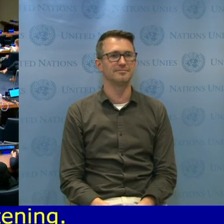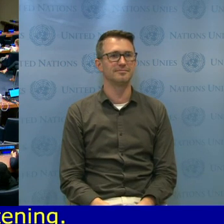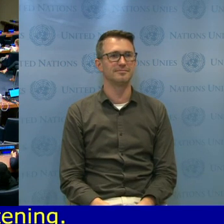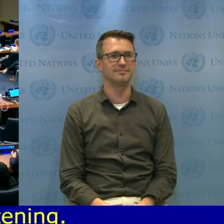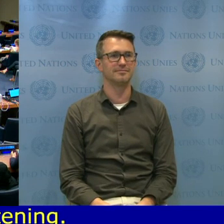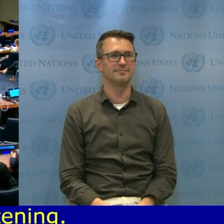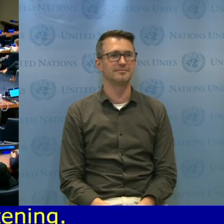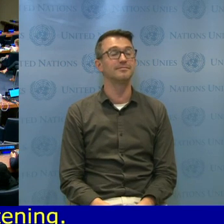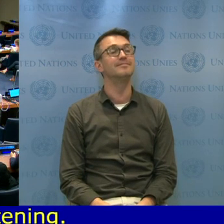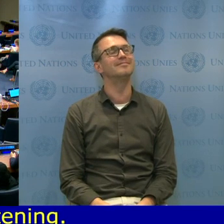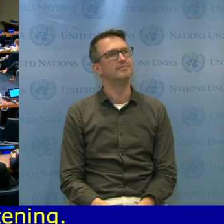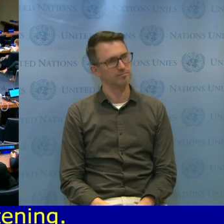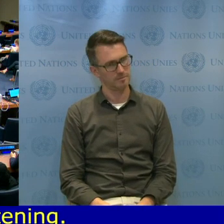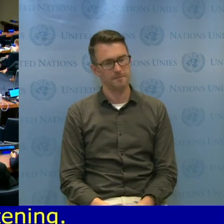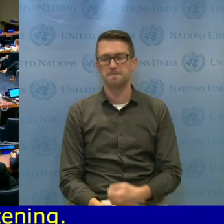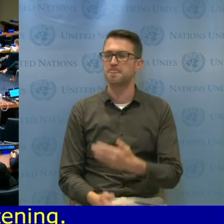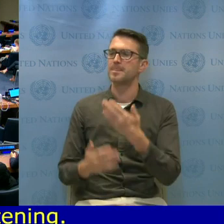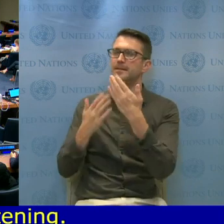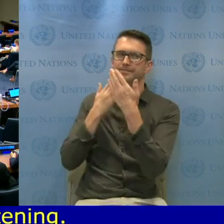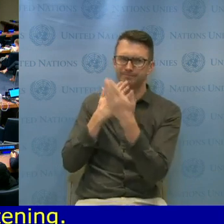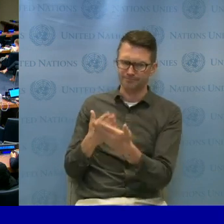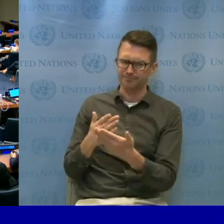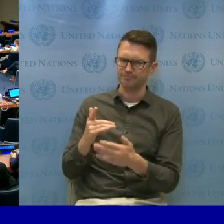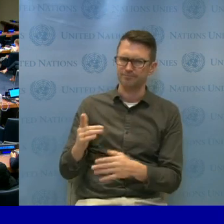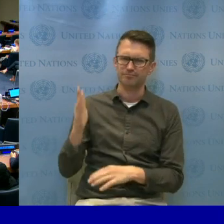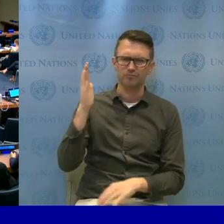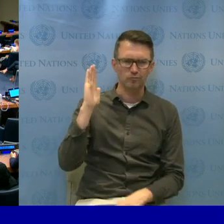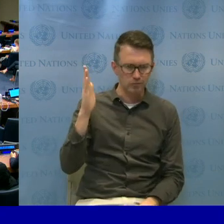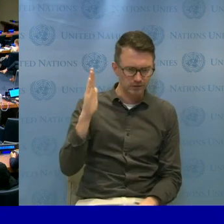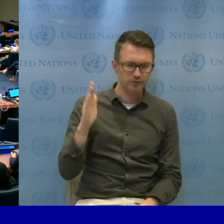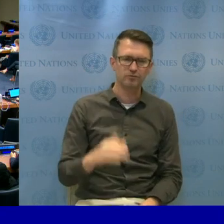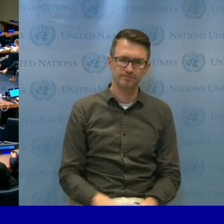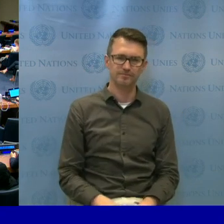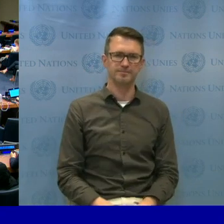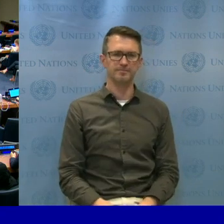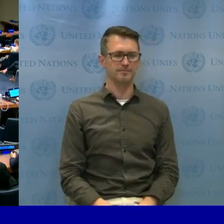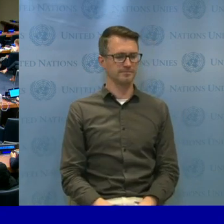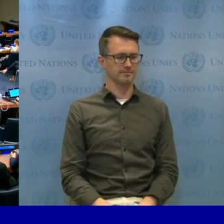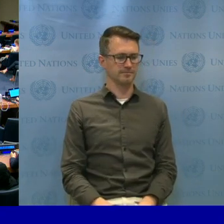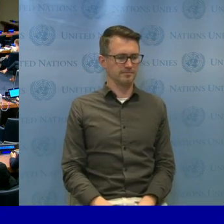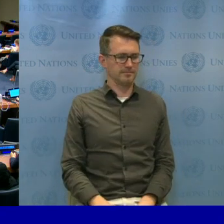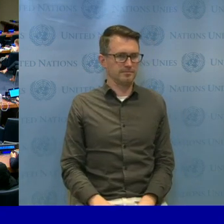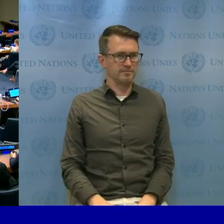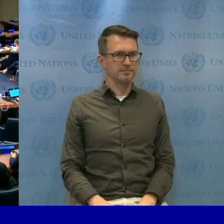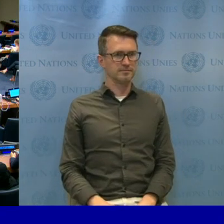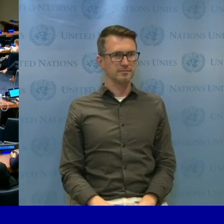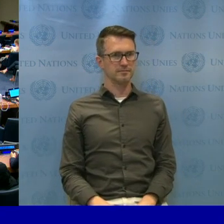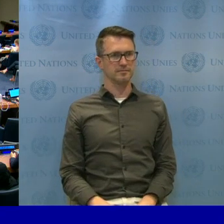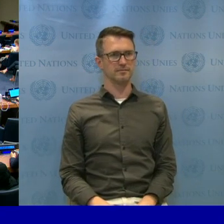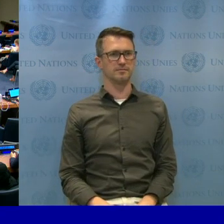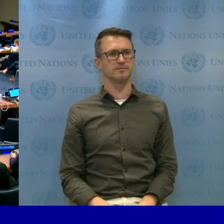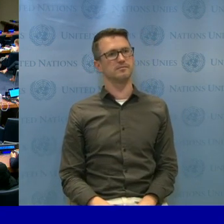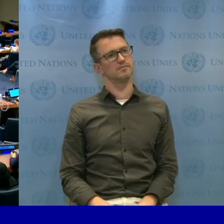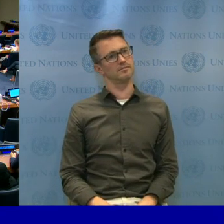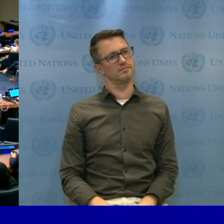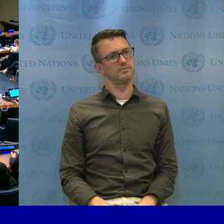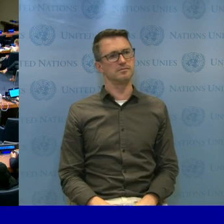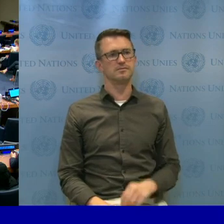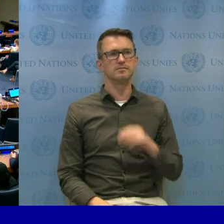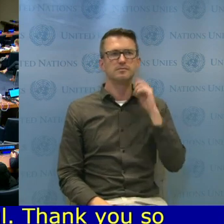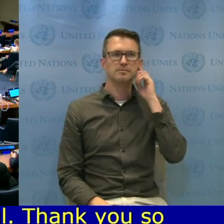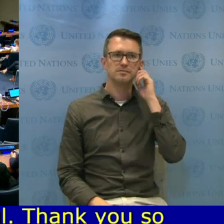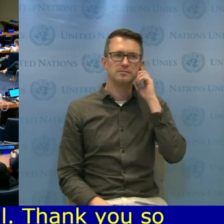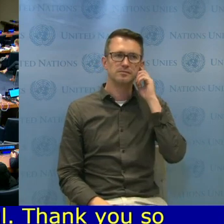Wonderful. Thank you so much. Thank you so much, Mr. Earl, to sharing and being so honest with us. And I think this